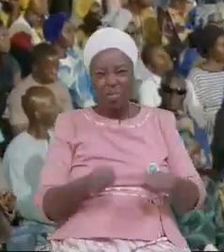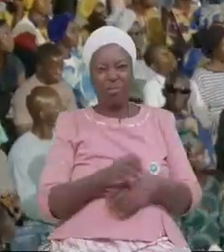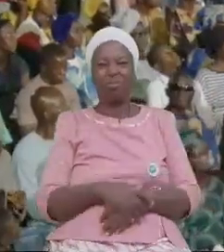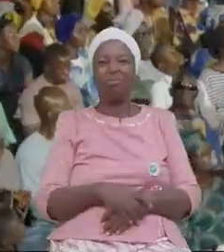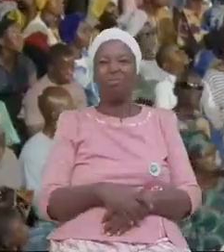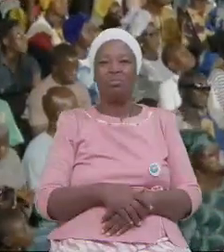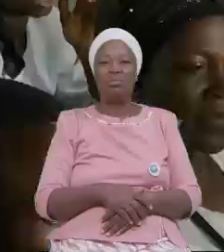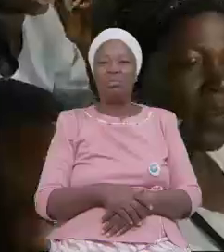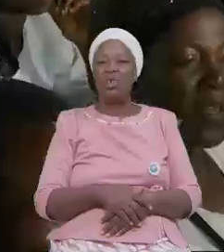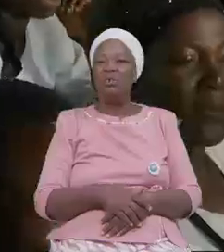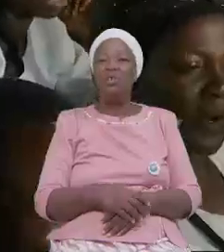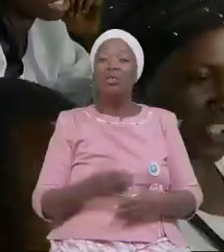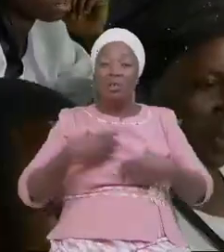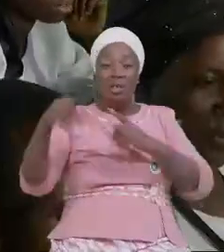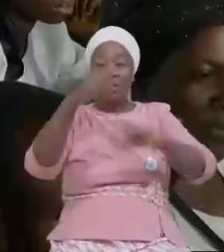shout impossible.